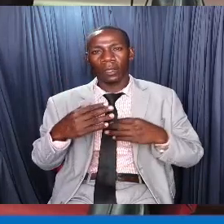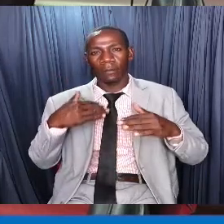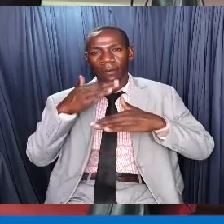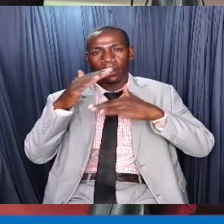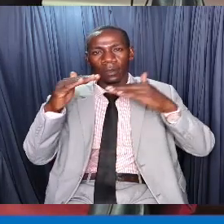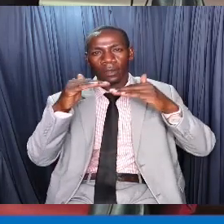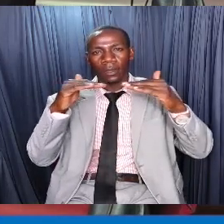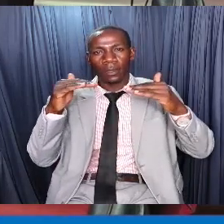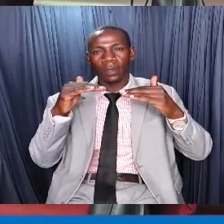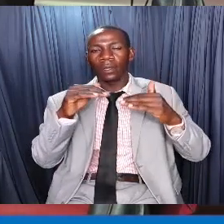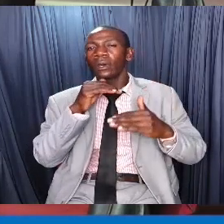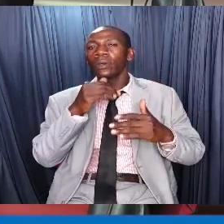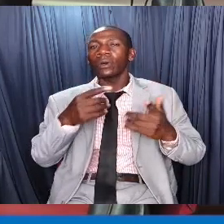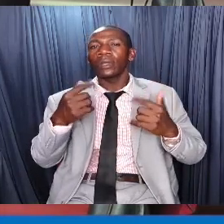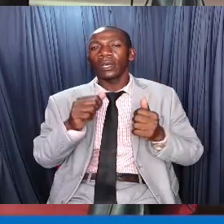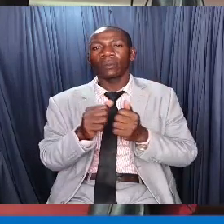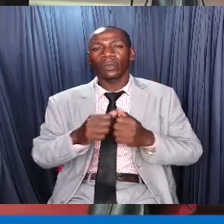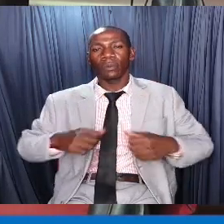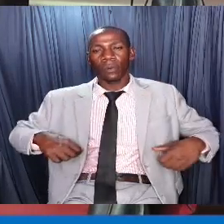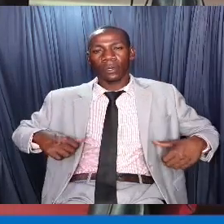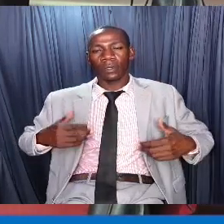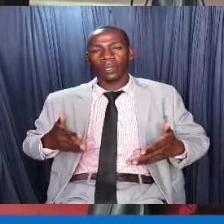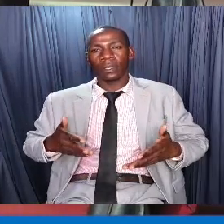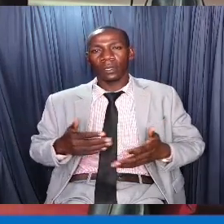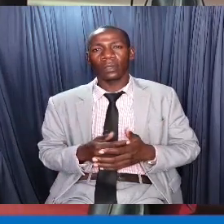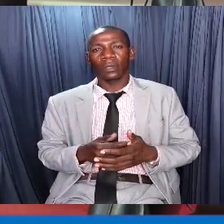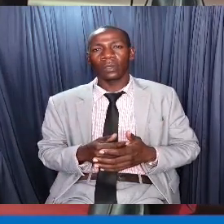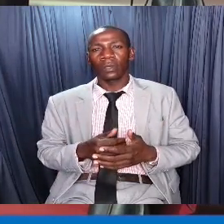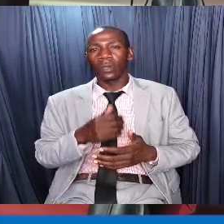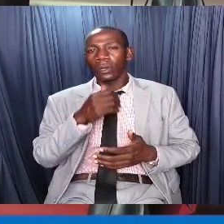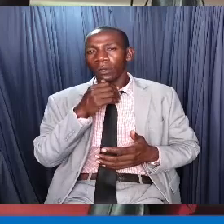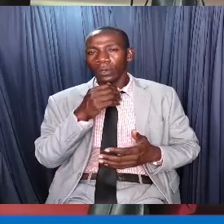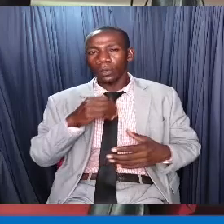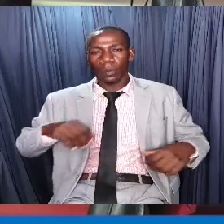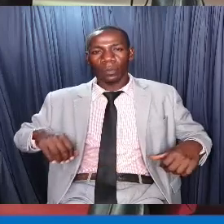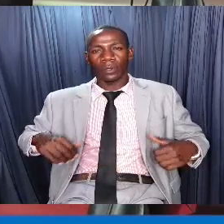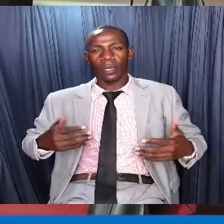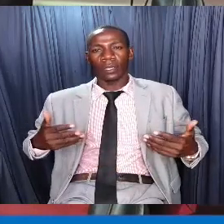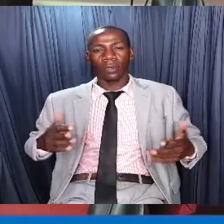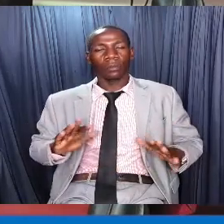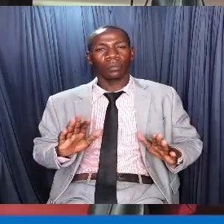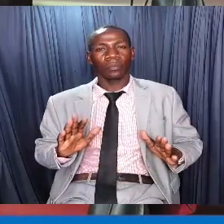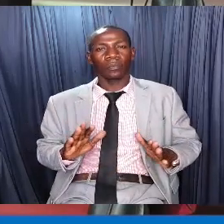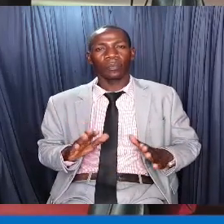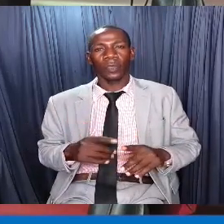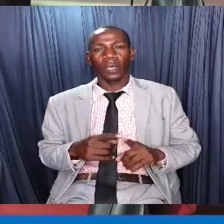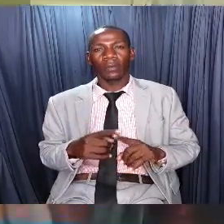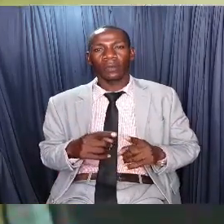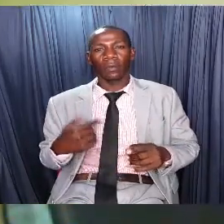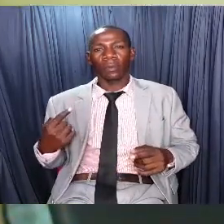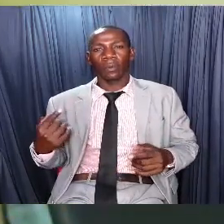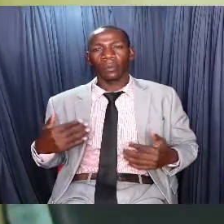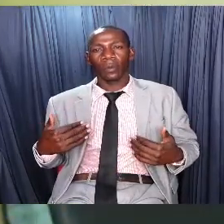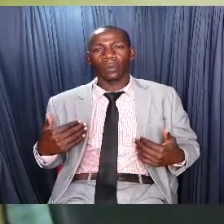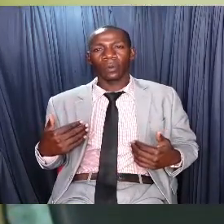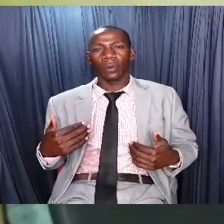heaven. Hakuja hapa na kiburi. He never came here with pride. Wala hakujifanya kwa chochote. Neither did he pretend anywhere. Ndio kila mtu. That's why